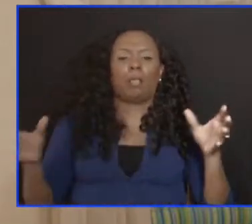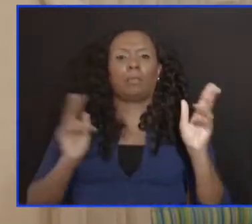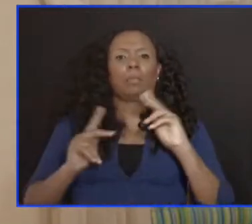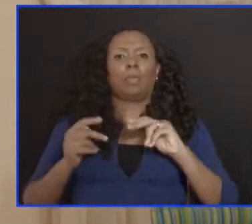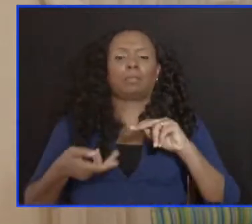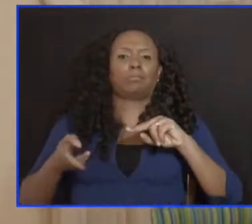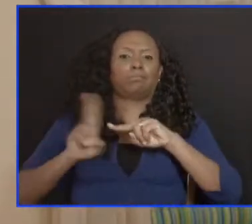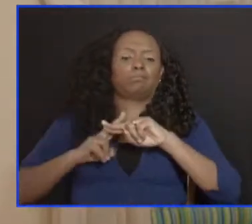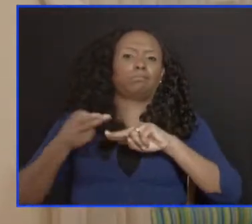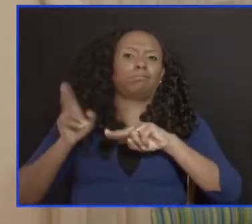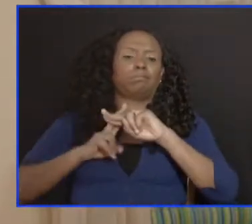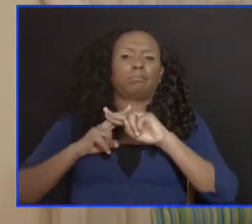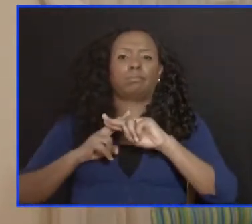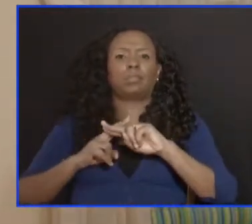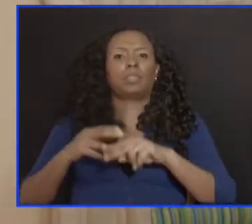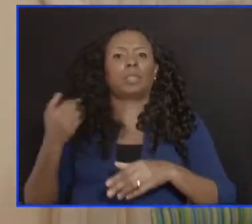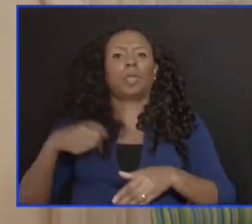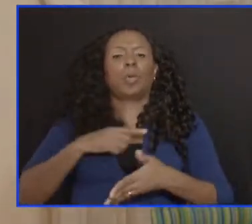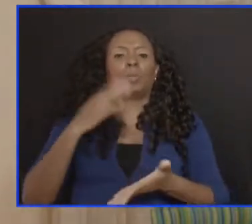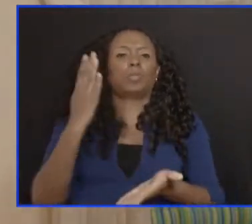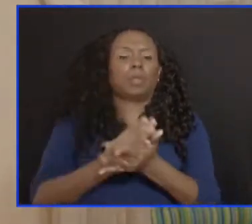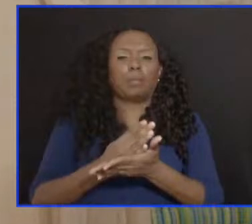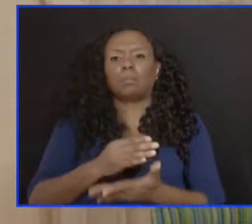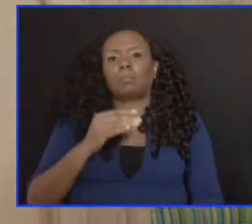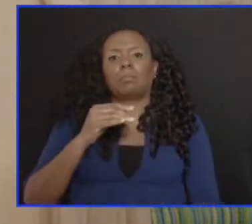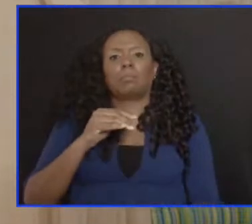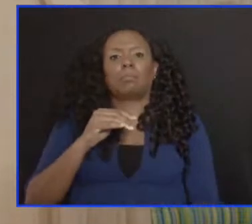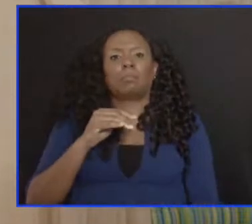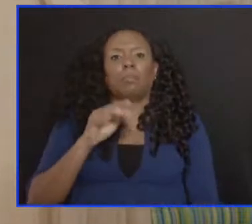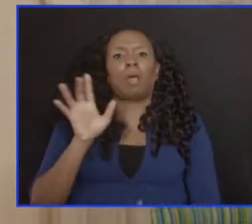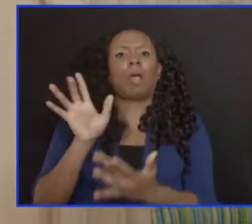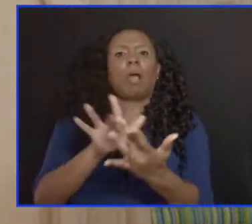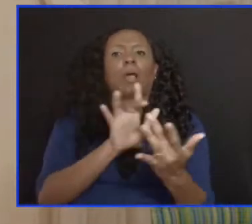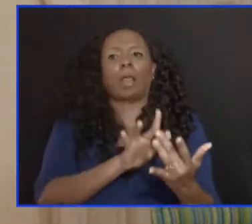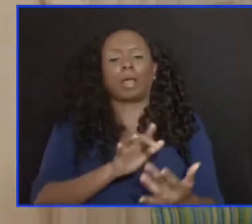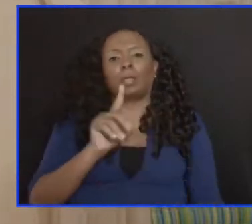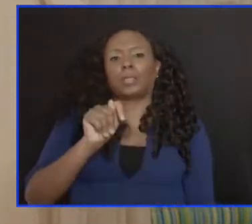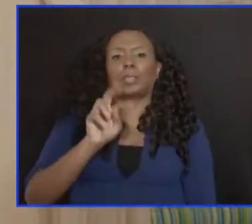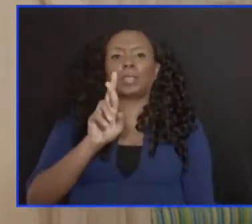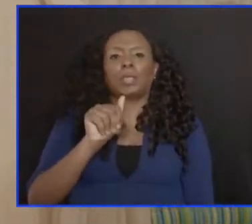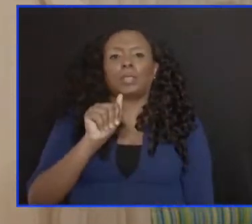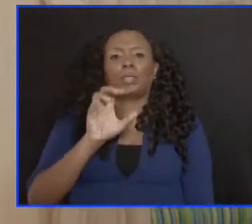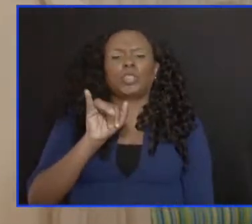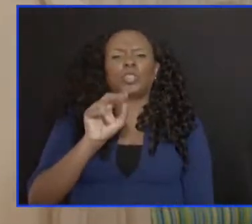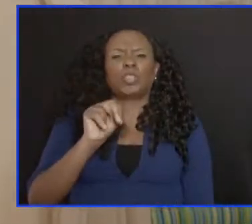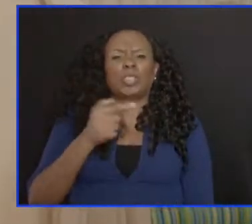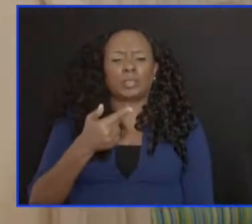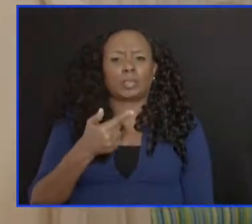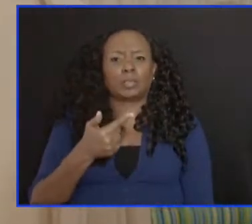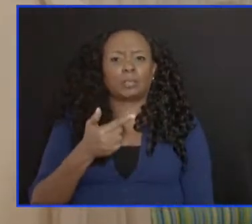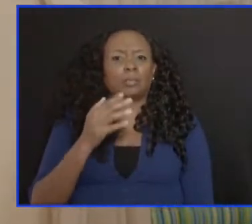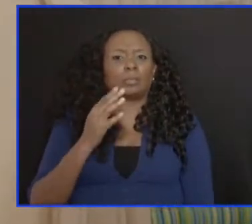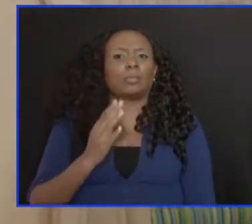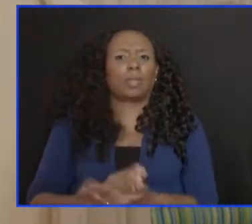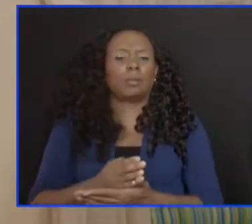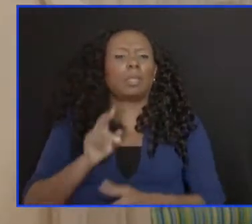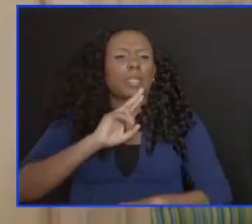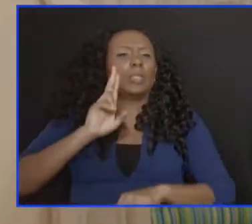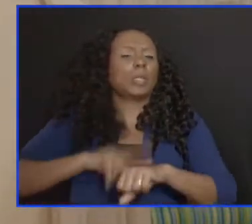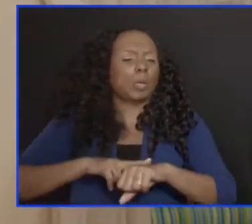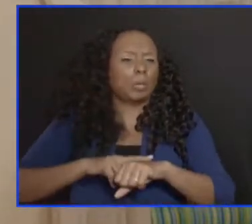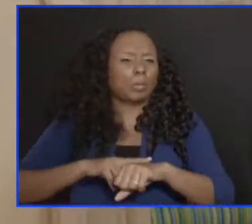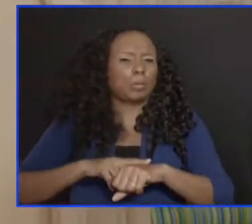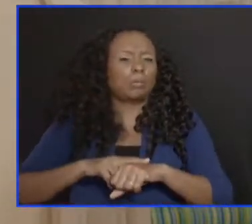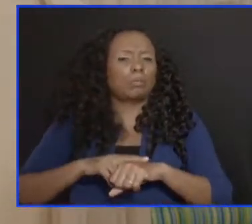So contact tracing had stopped. Routine contact tracing has stopped a long time ago. Notice I said routine